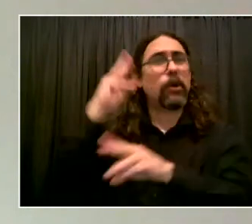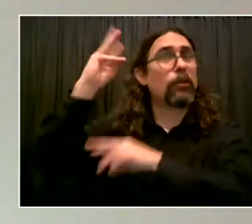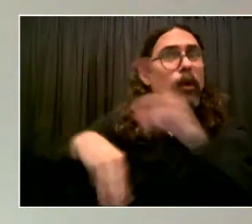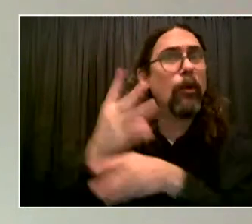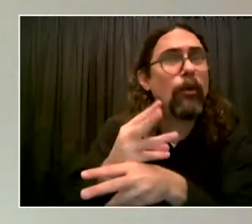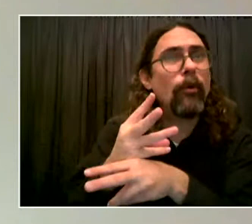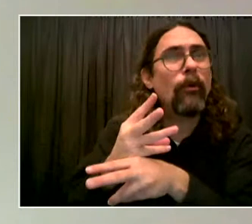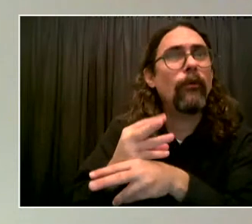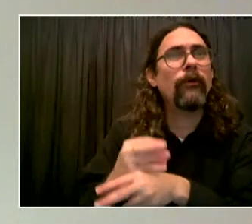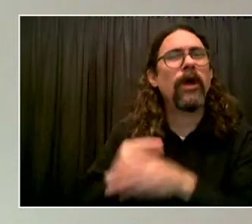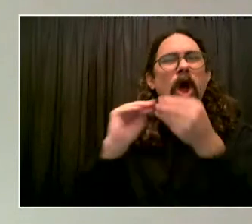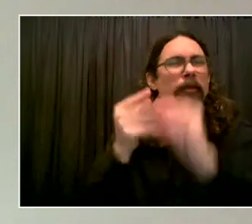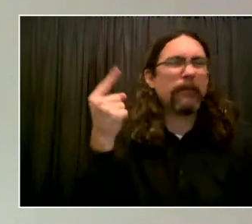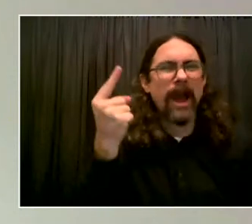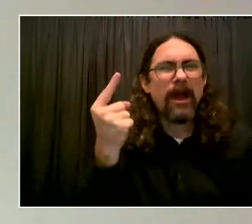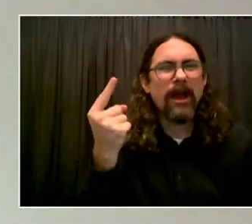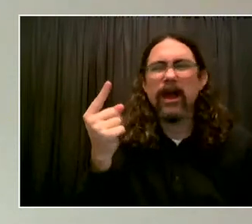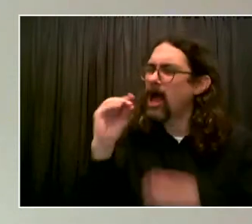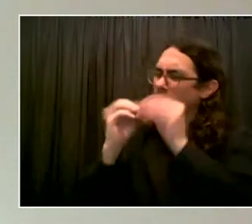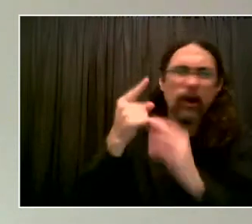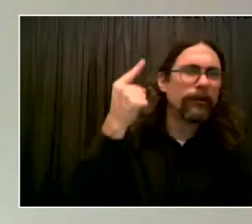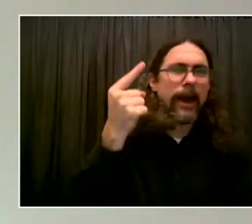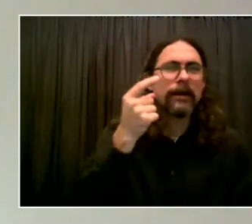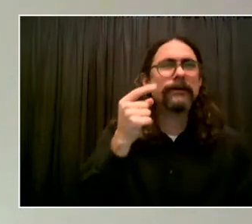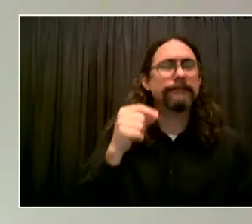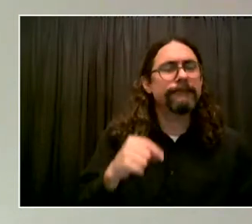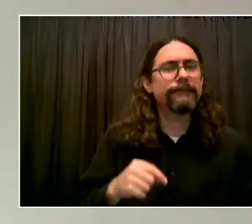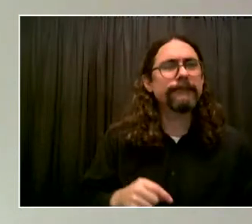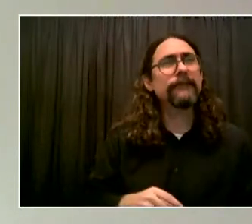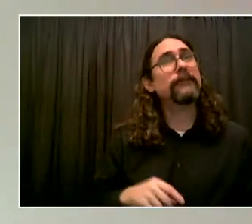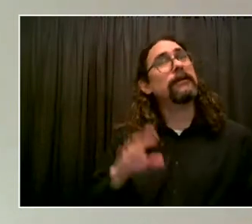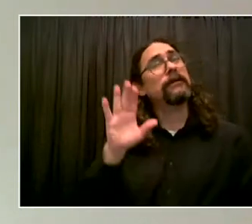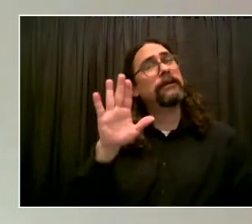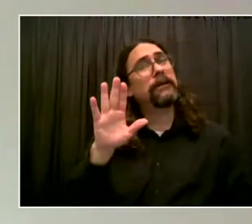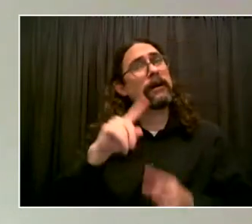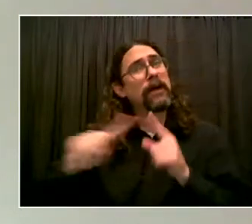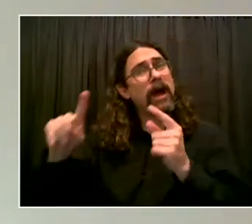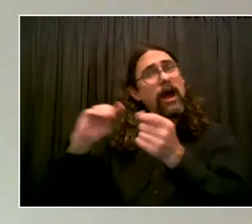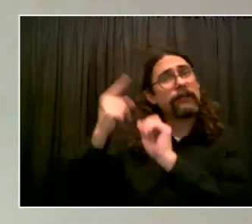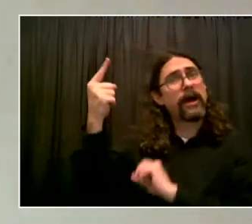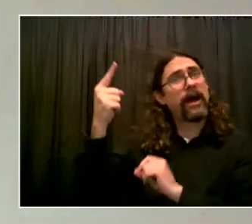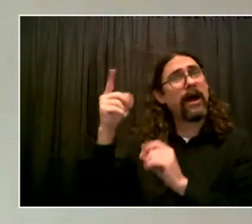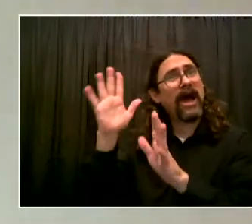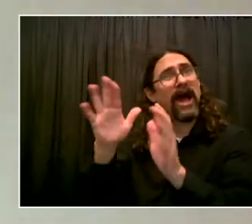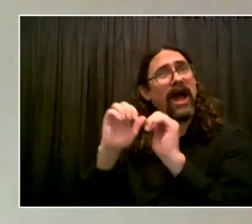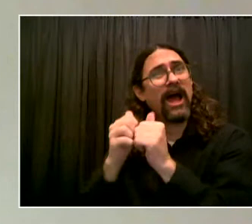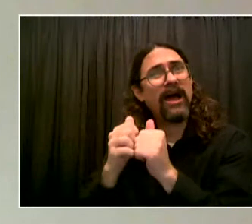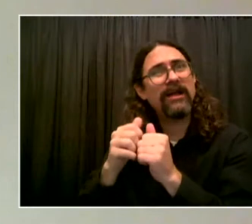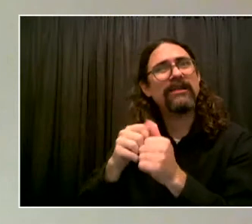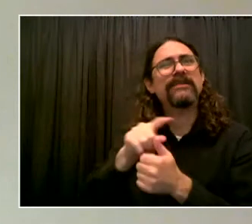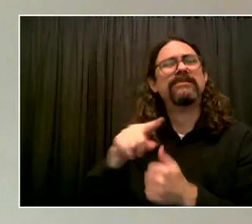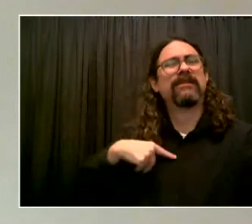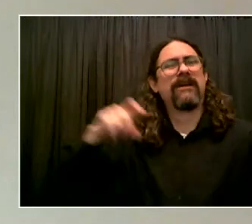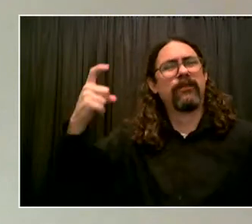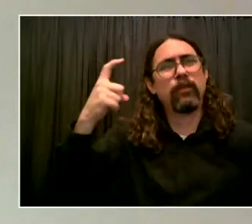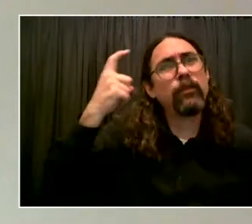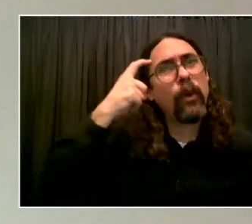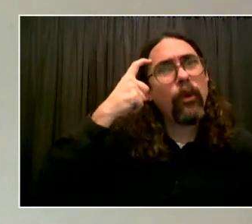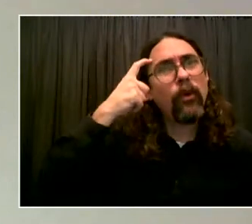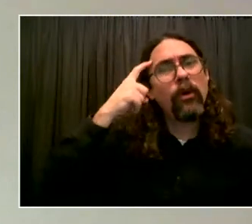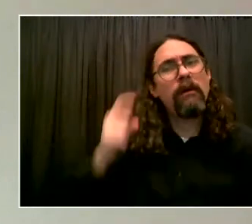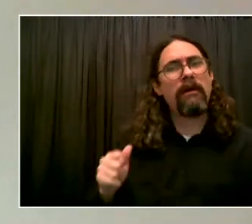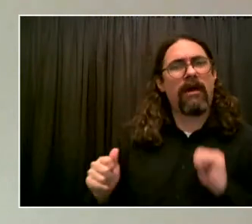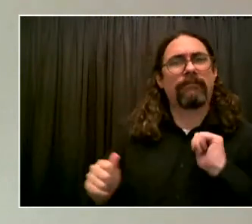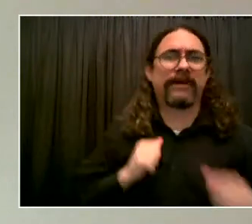be smart. We need to be aggressive. And we need to be a model. And that is what's happening